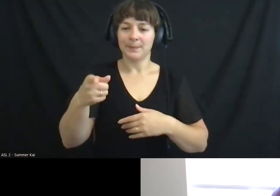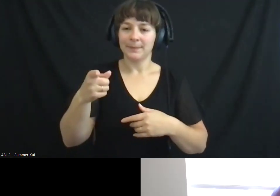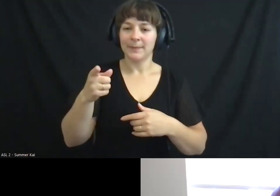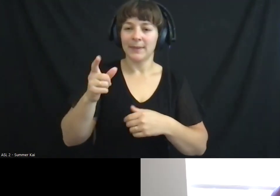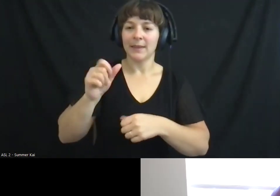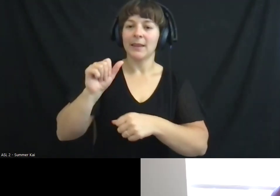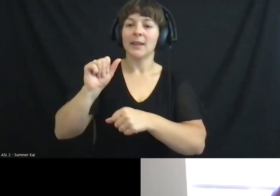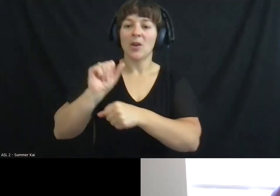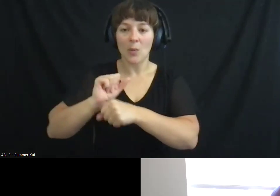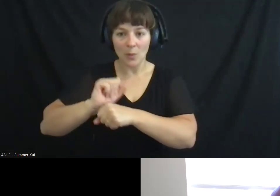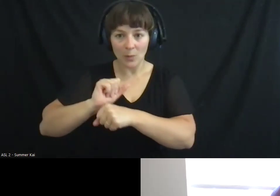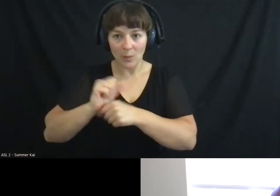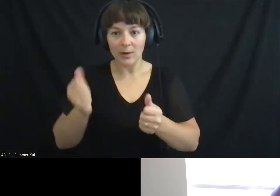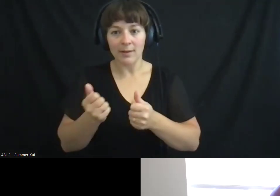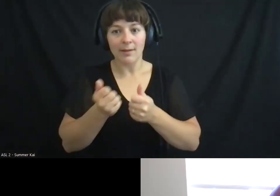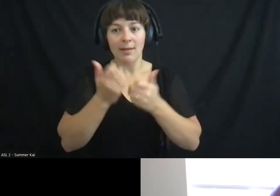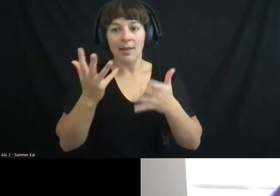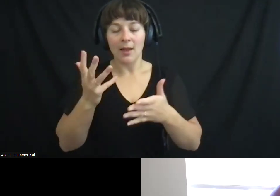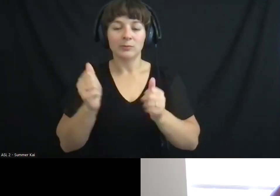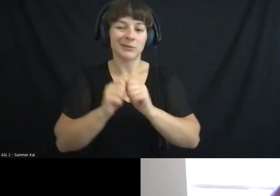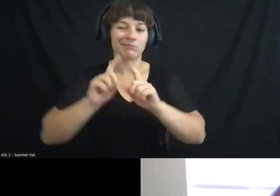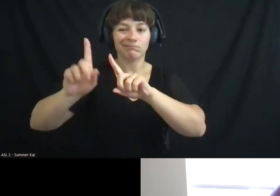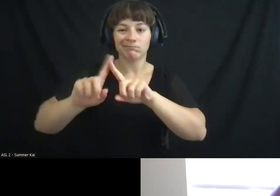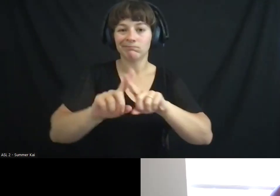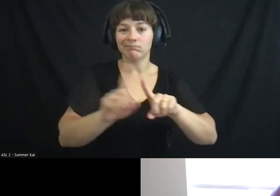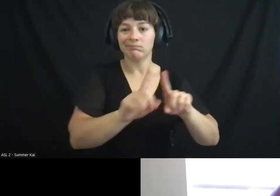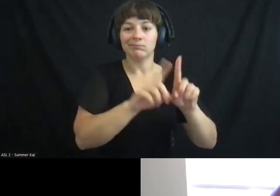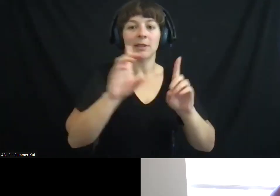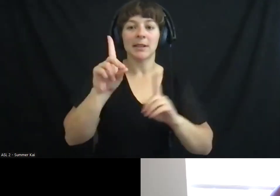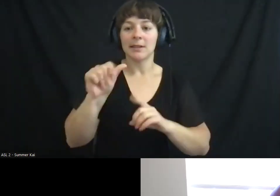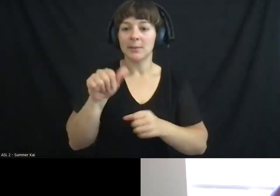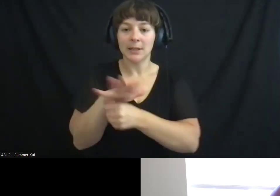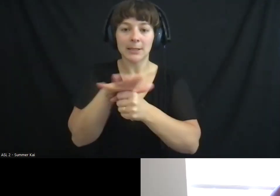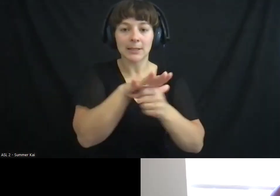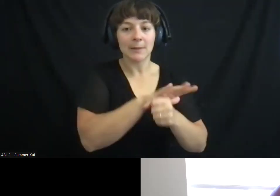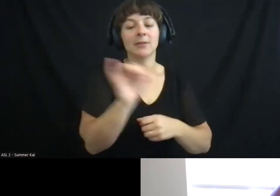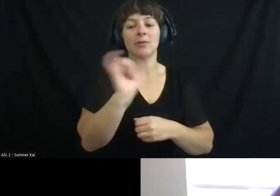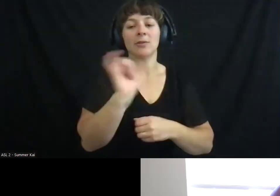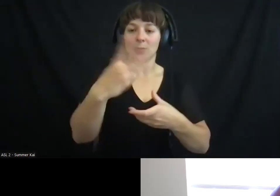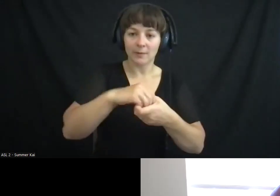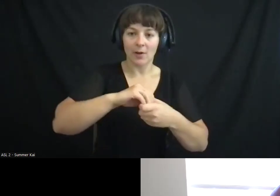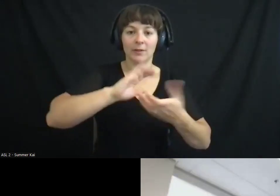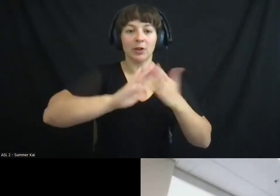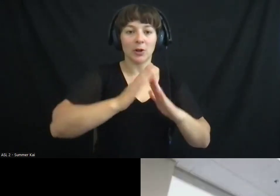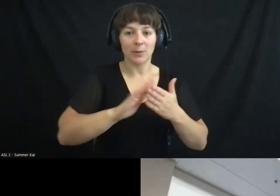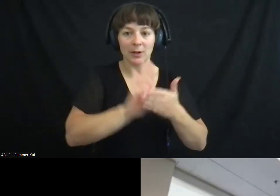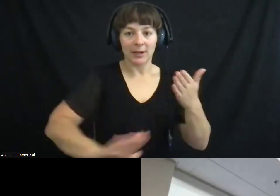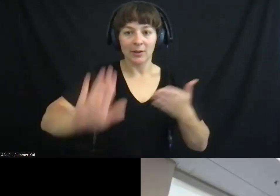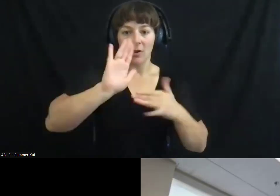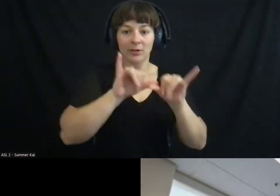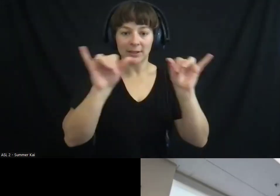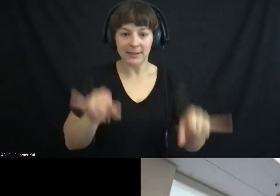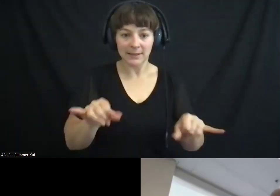do a lot of work in a number of disability spaces as well as our community college system, but has